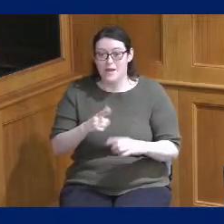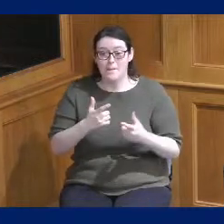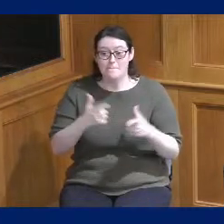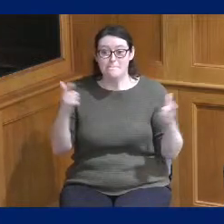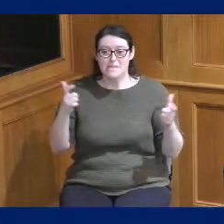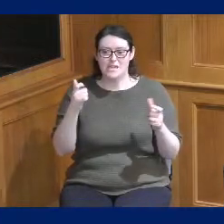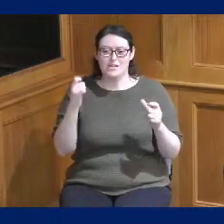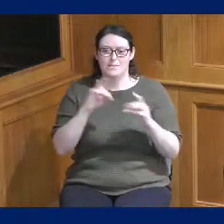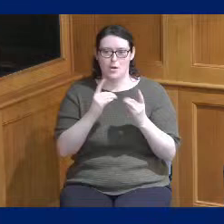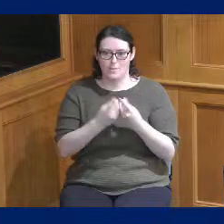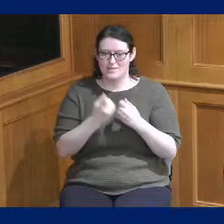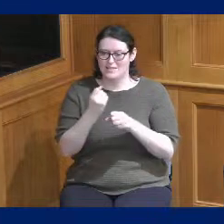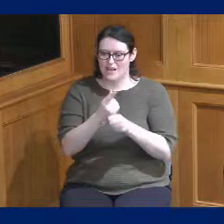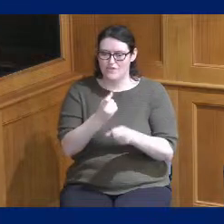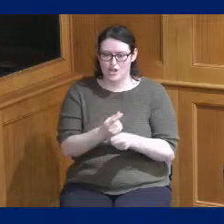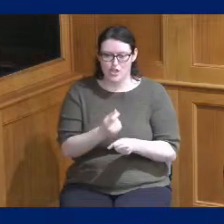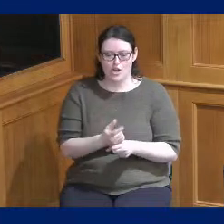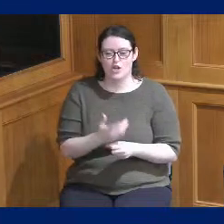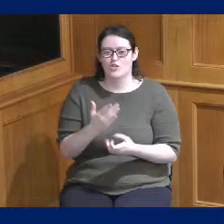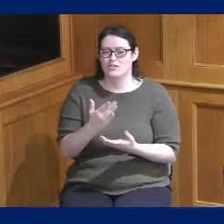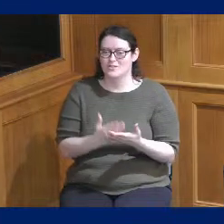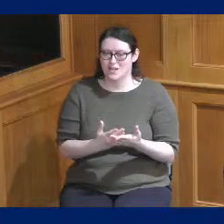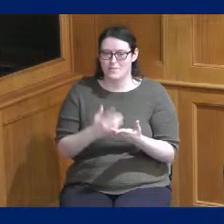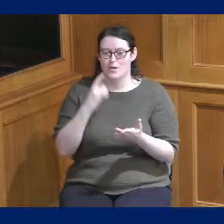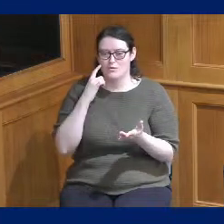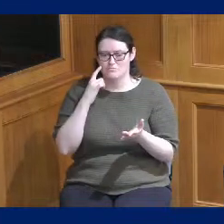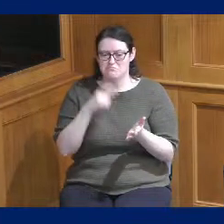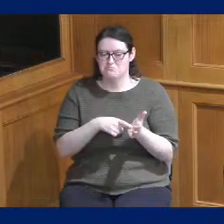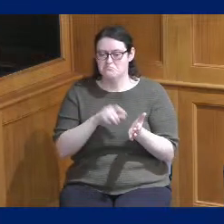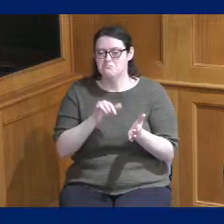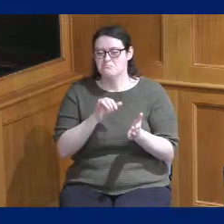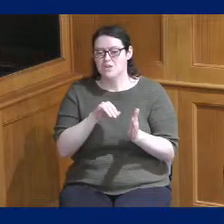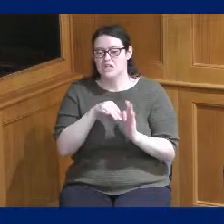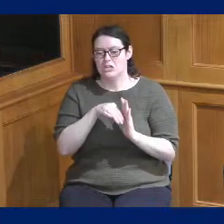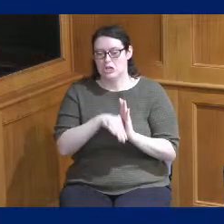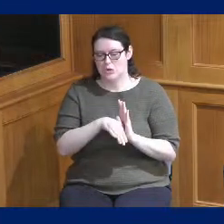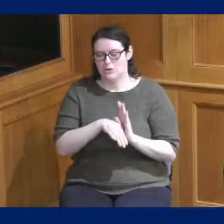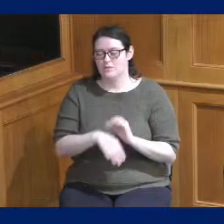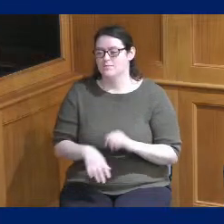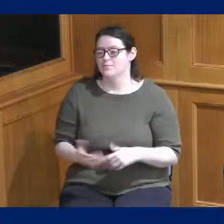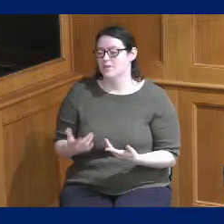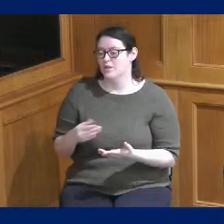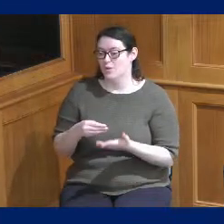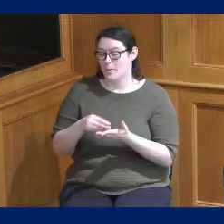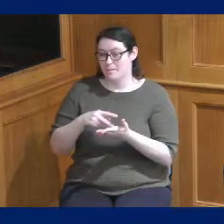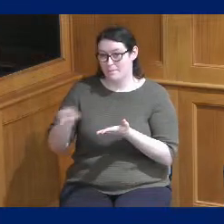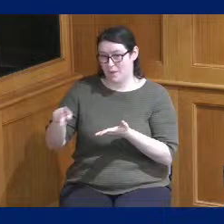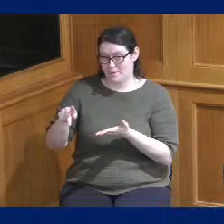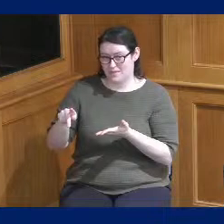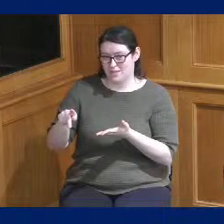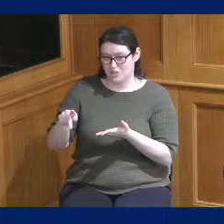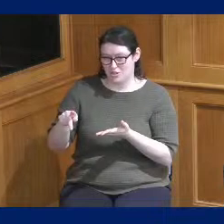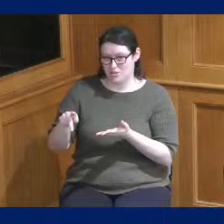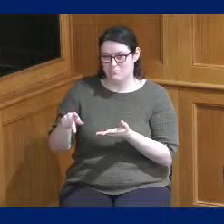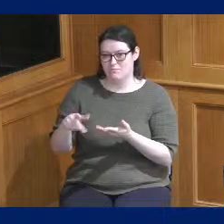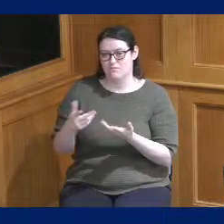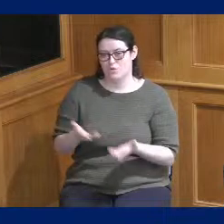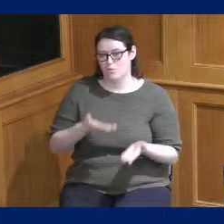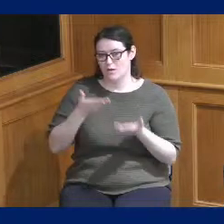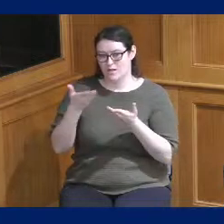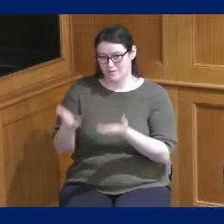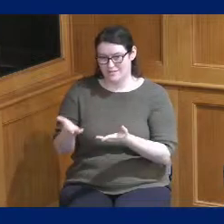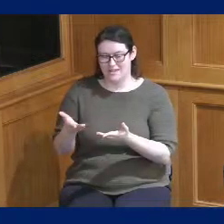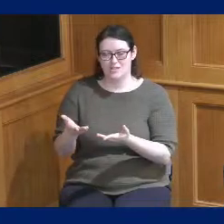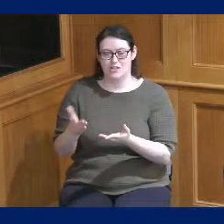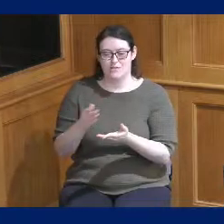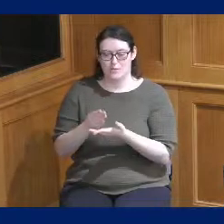year, some of those are reflecting decreases. Compensation is the recommendation in the